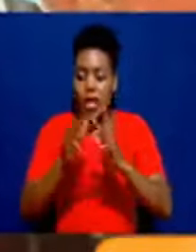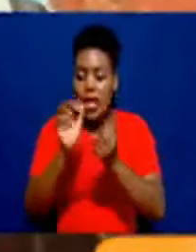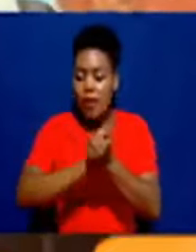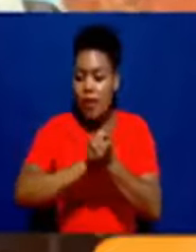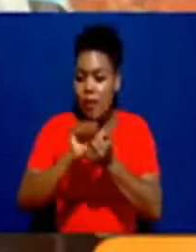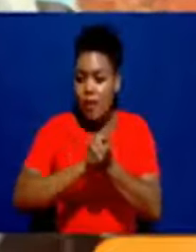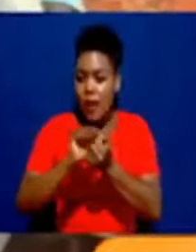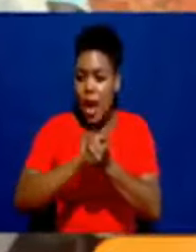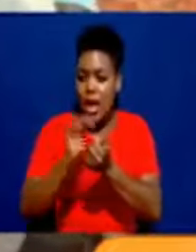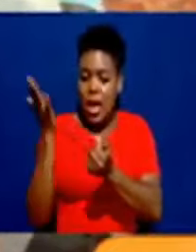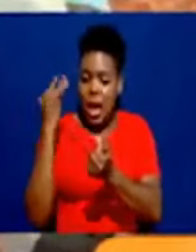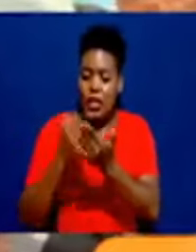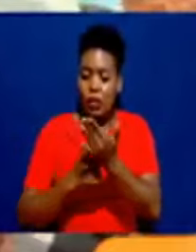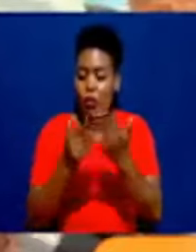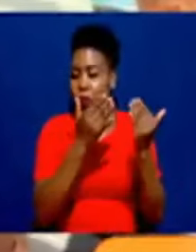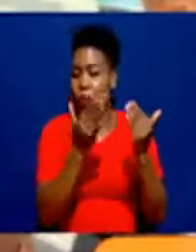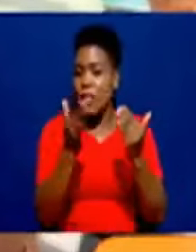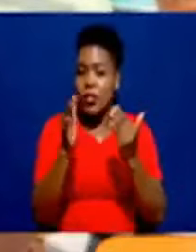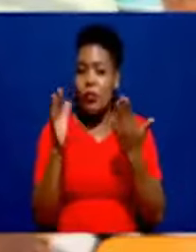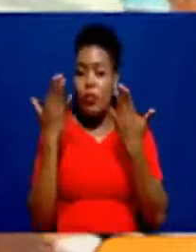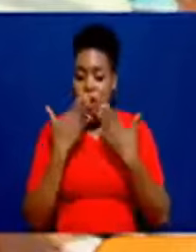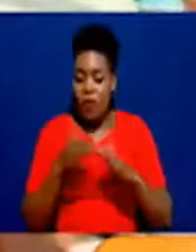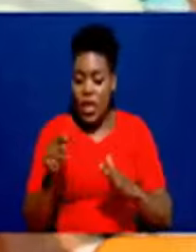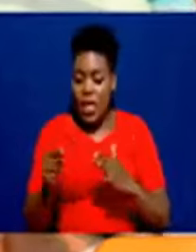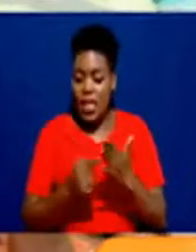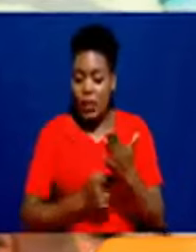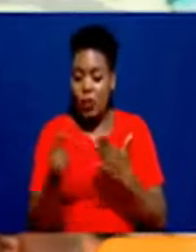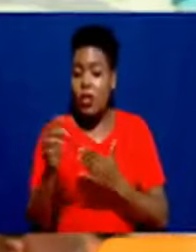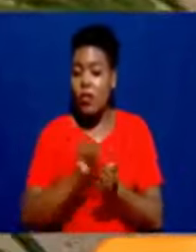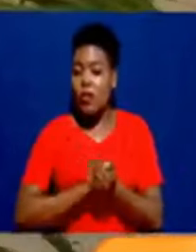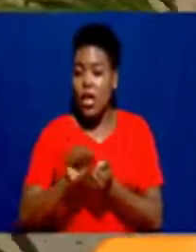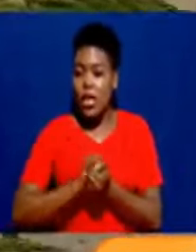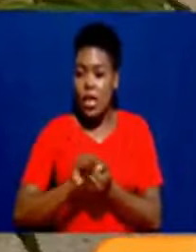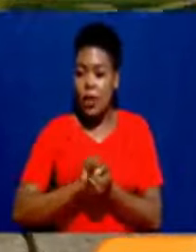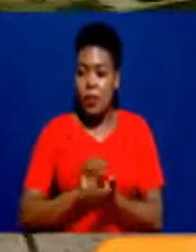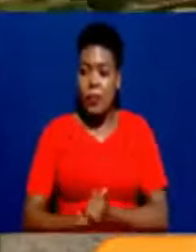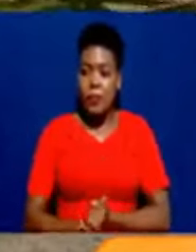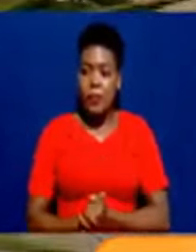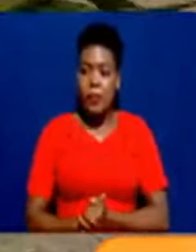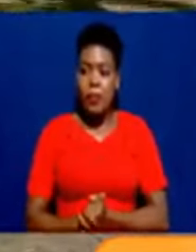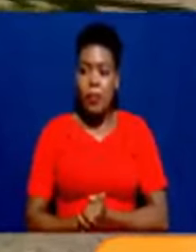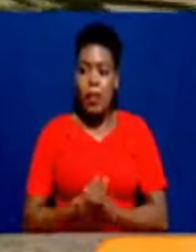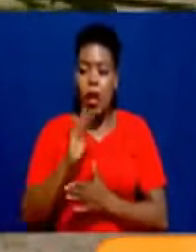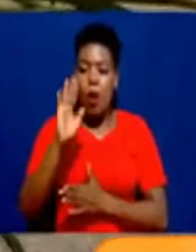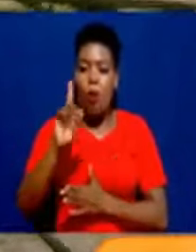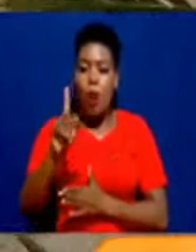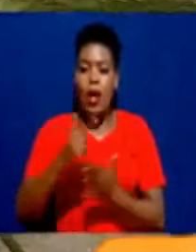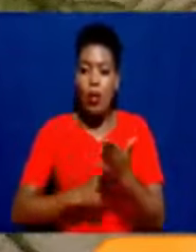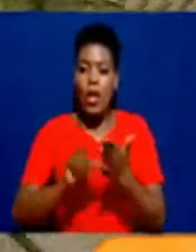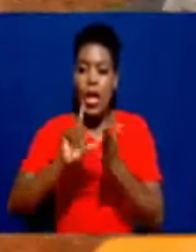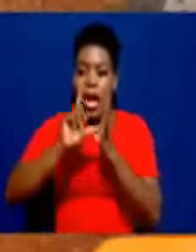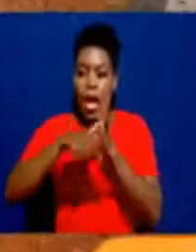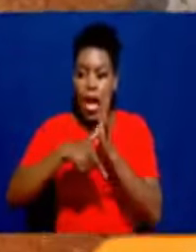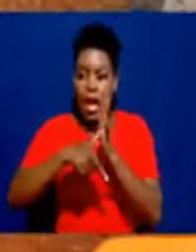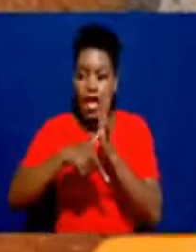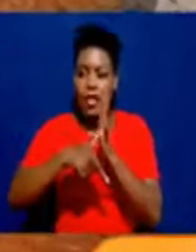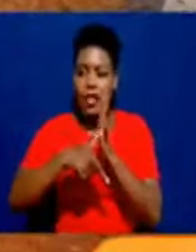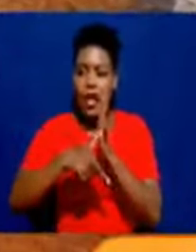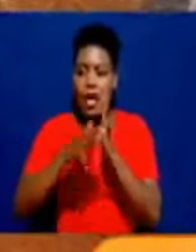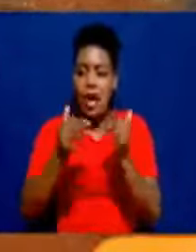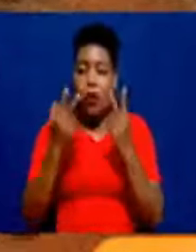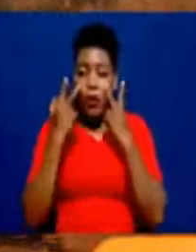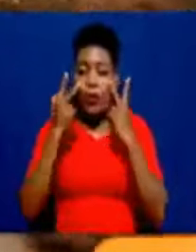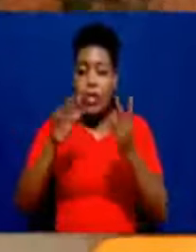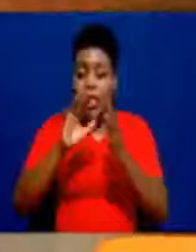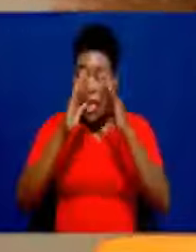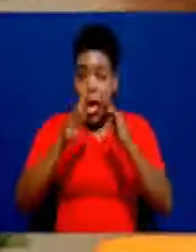Friday, was expected to be completed by this week Friday. A week later, a state-of-the-art house